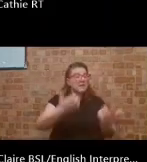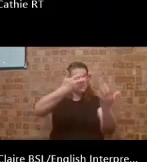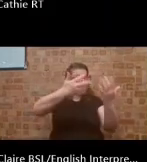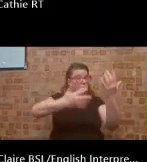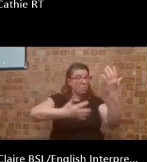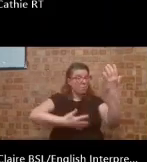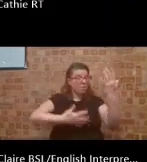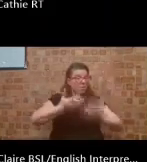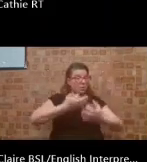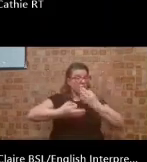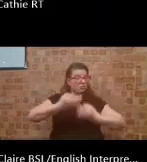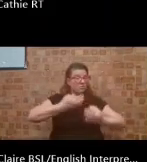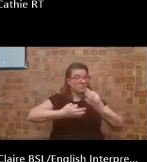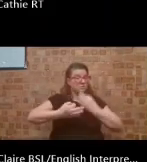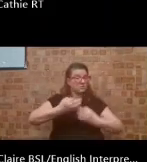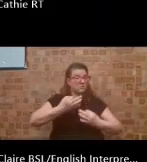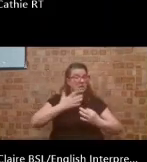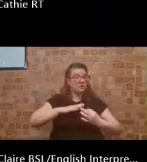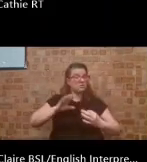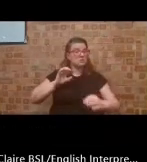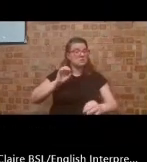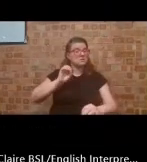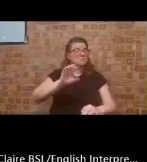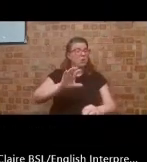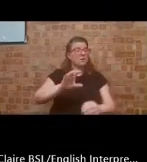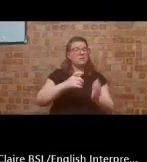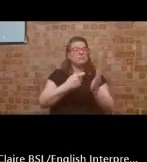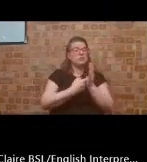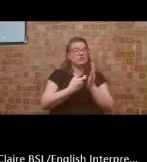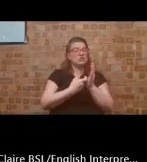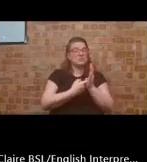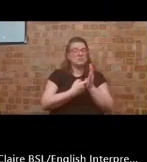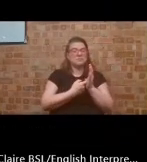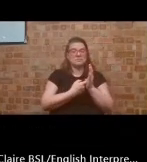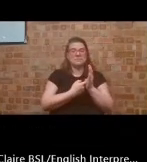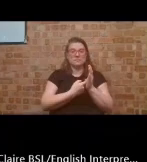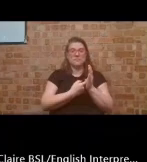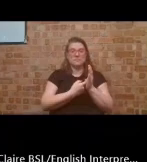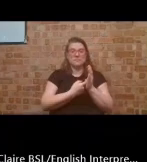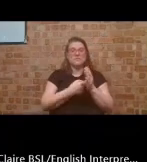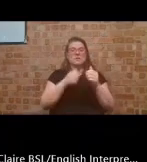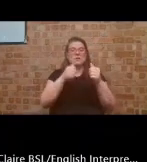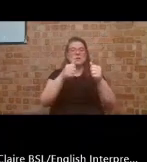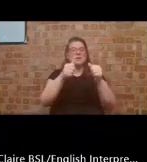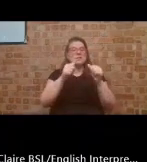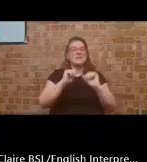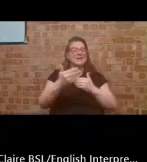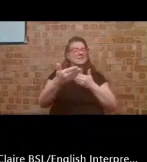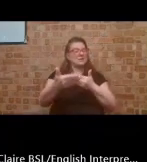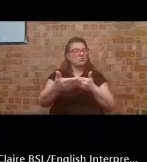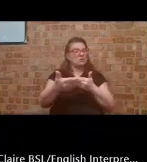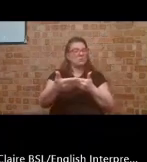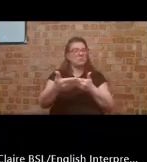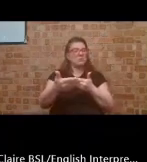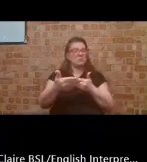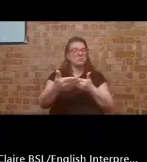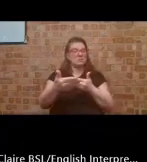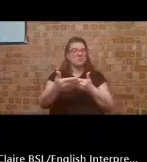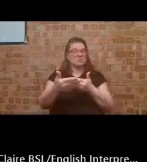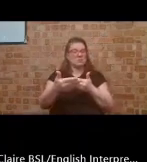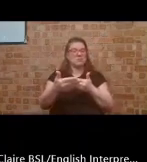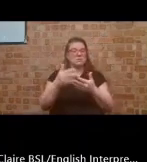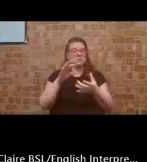will just spotlight Richard. Everybody. So the next session that we've got is